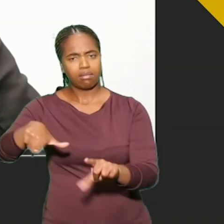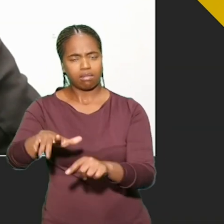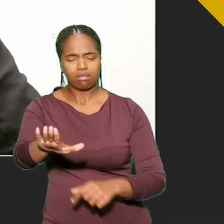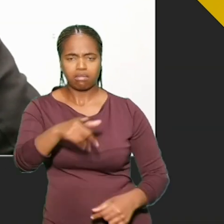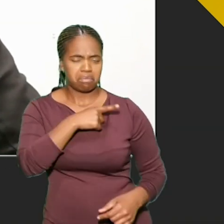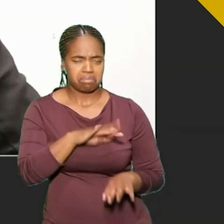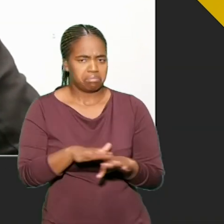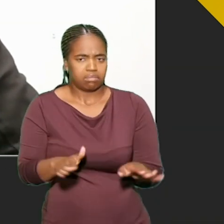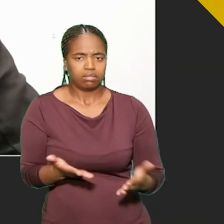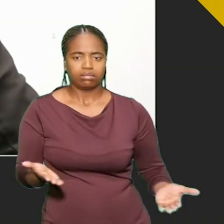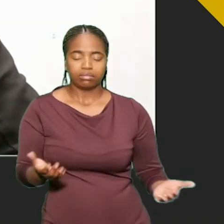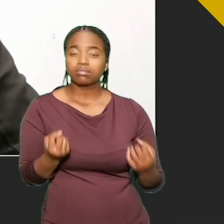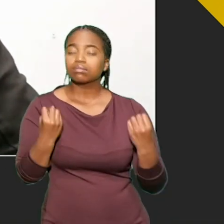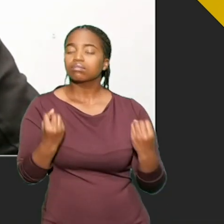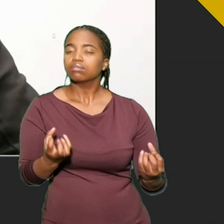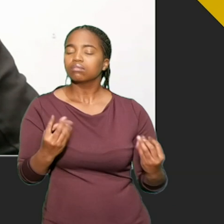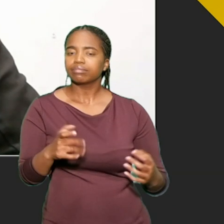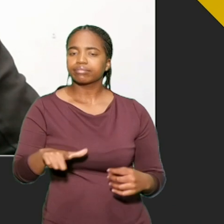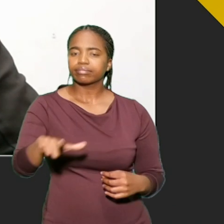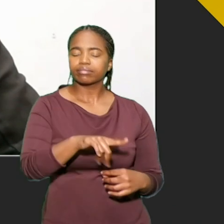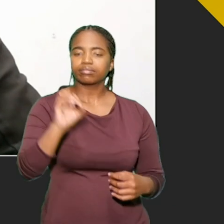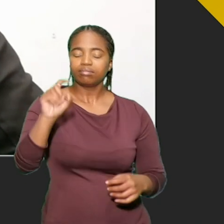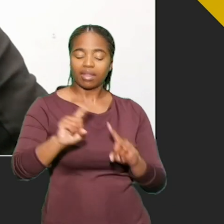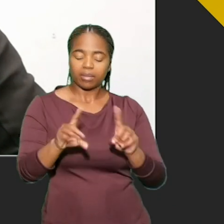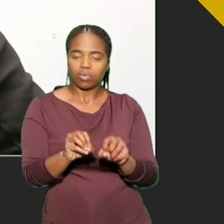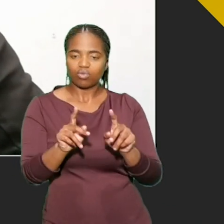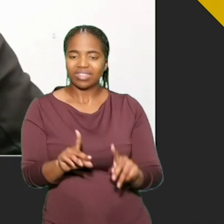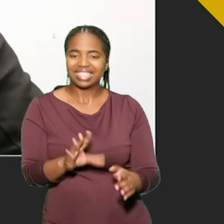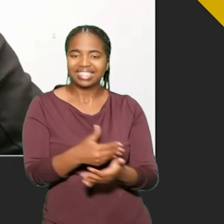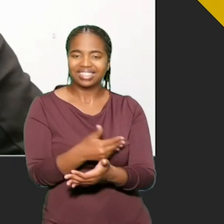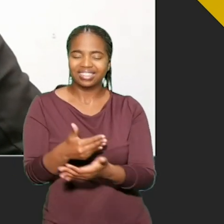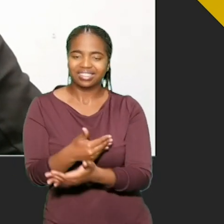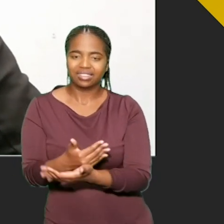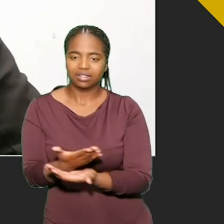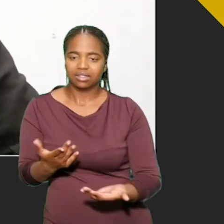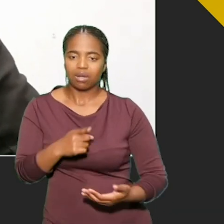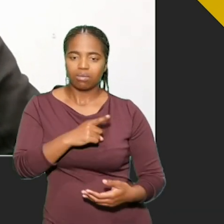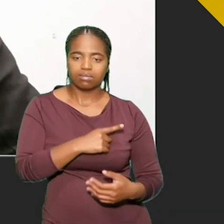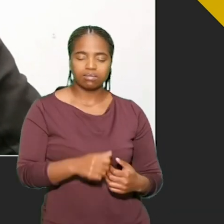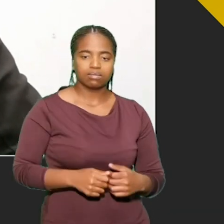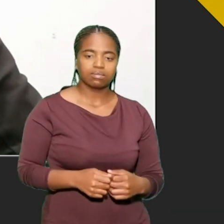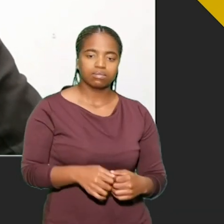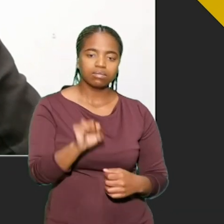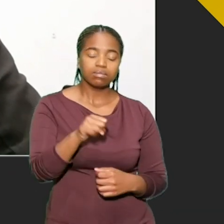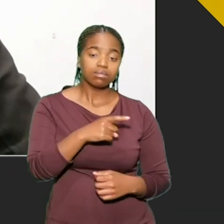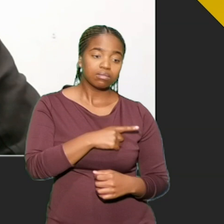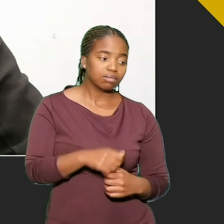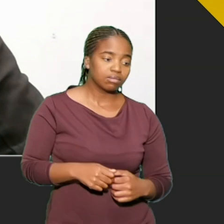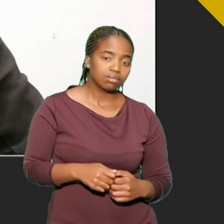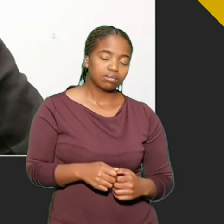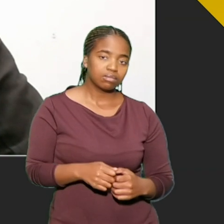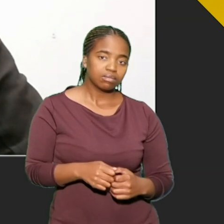is a lot of land that is there, but in terms of Mapungo, Onoyelana, Uvanazi